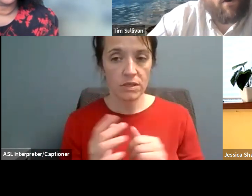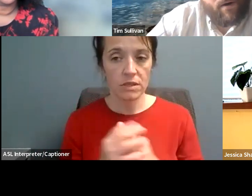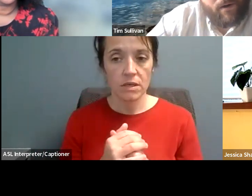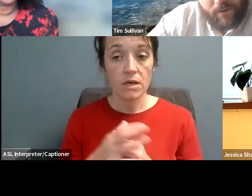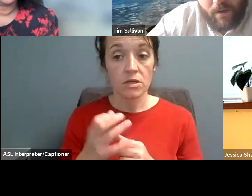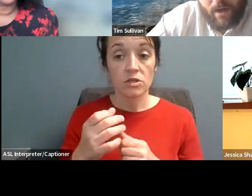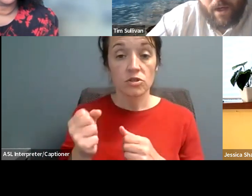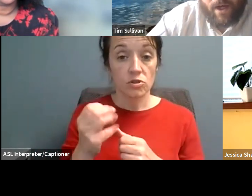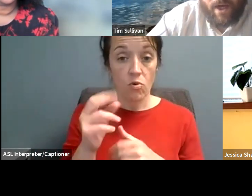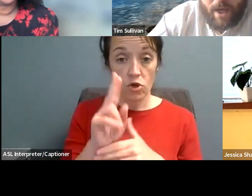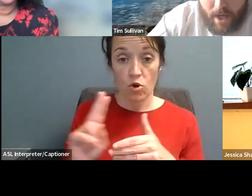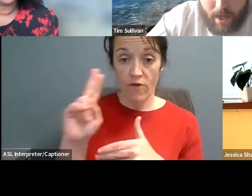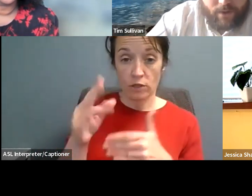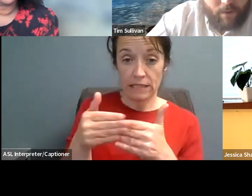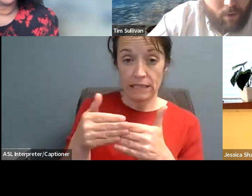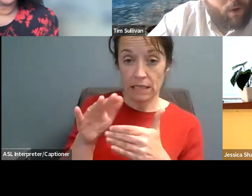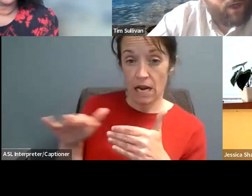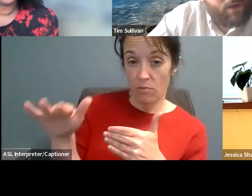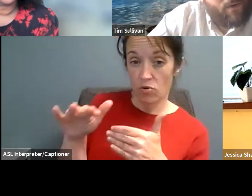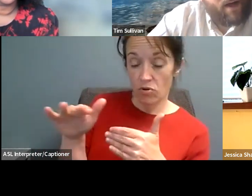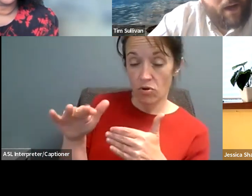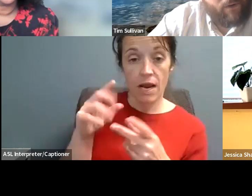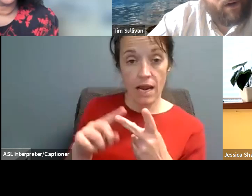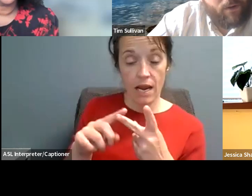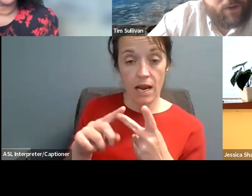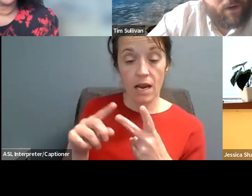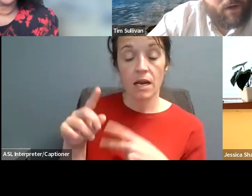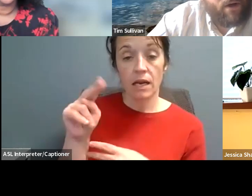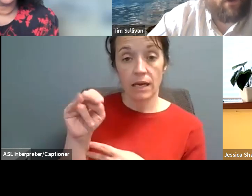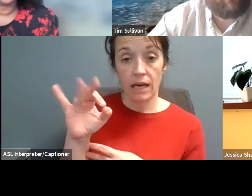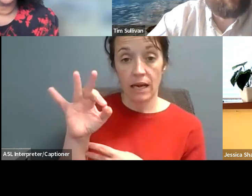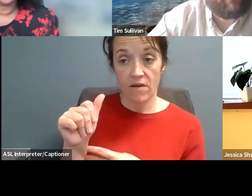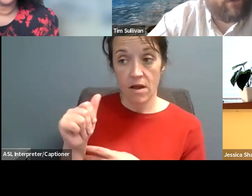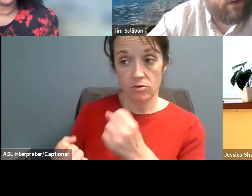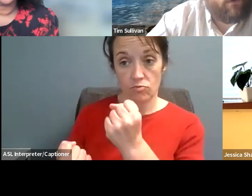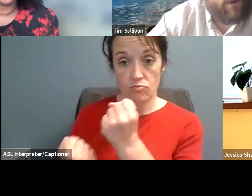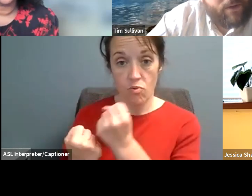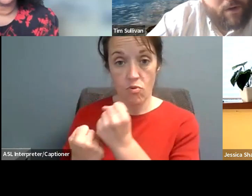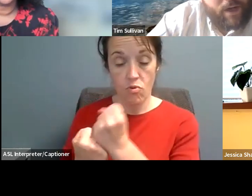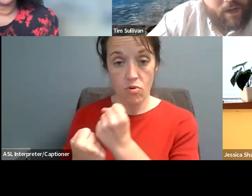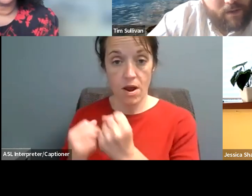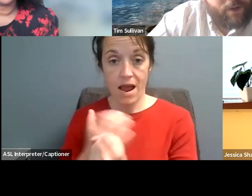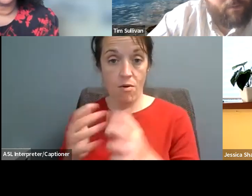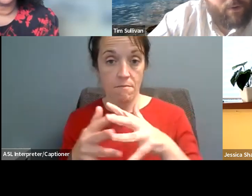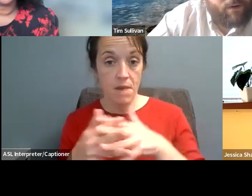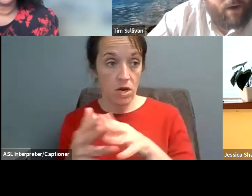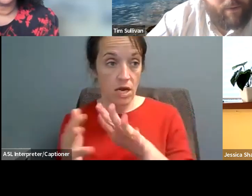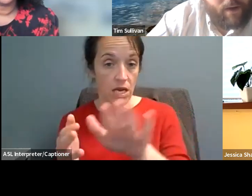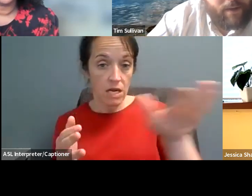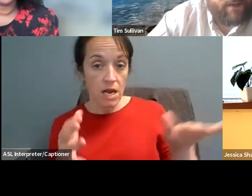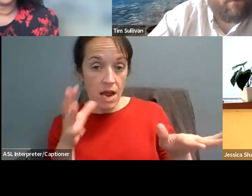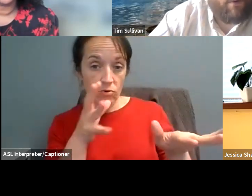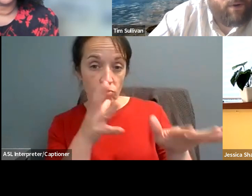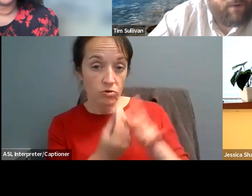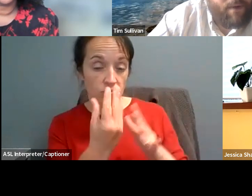NIFA are partners in supporting U.S. agriculture through critical research and extension